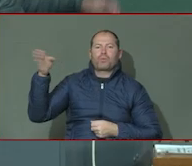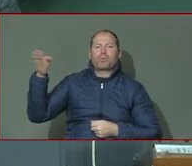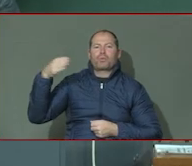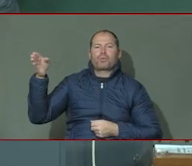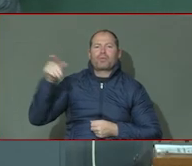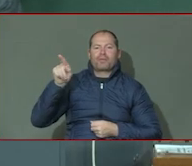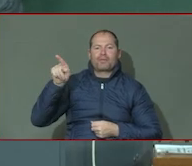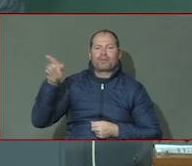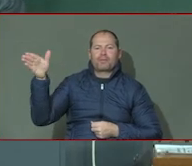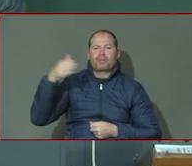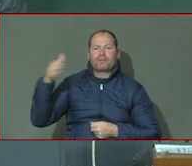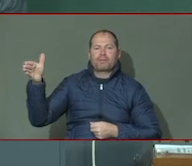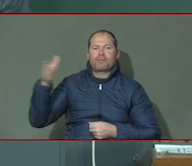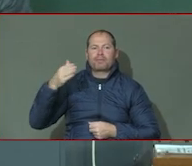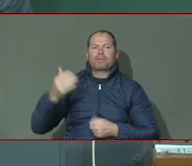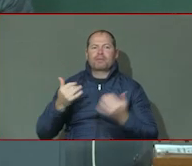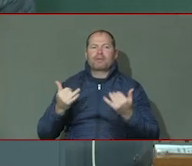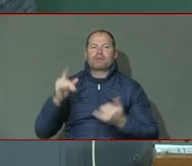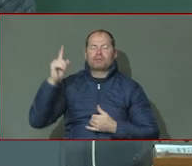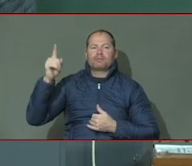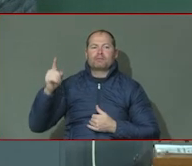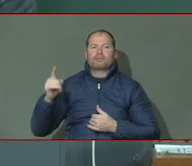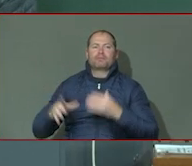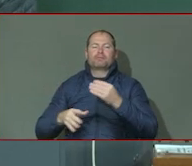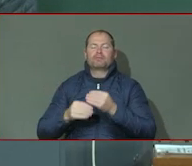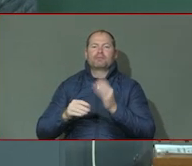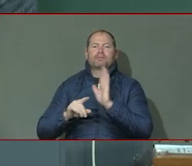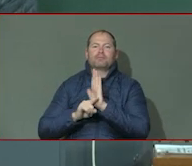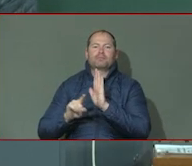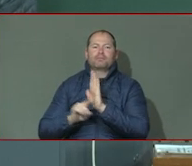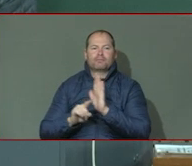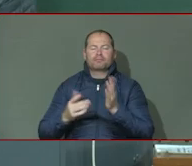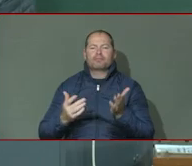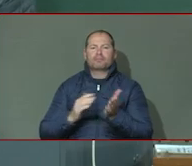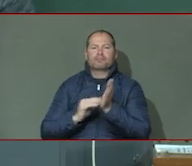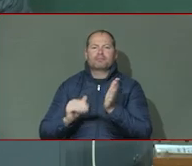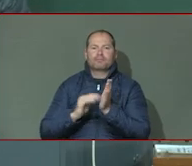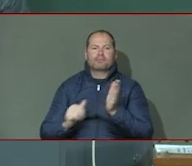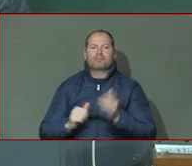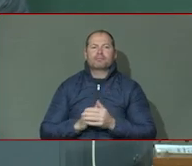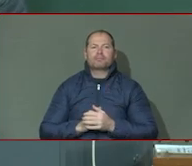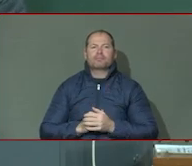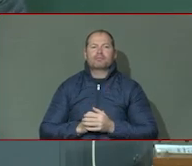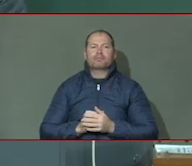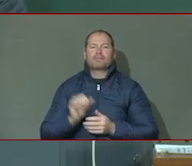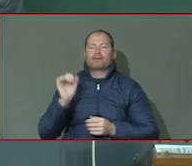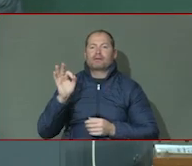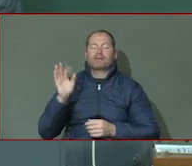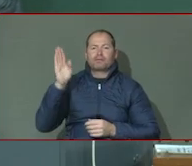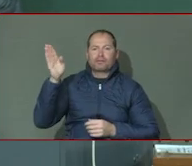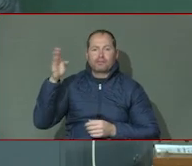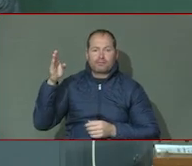So you will say 1 million plus 50 minus 200 minus 1 million. Am I right? And if they leave that one out,